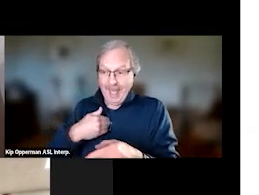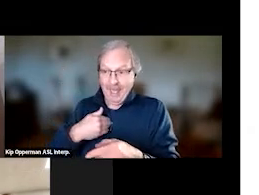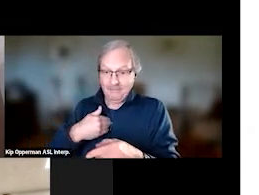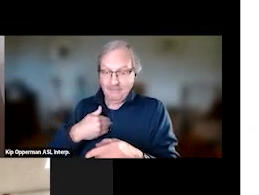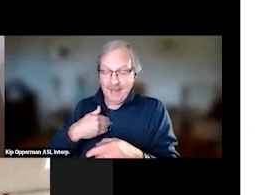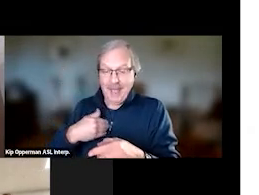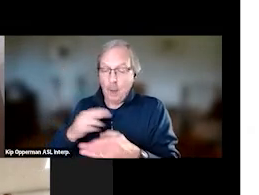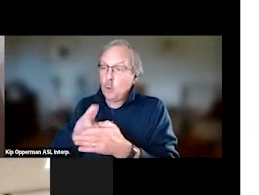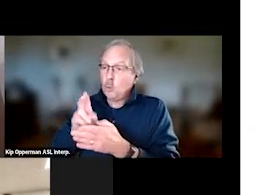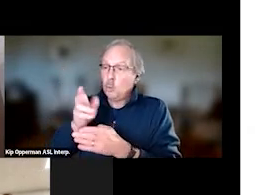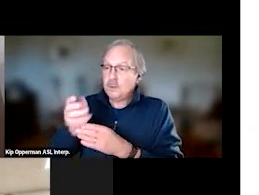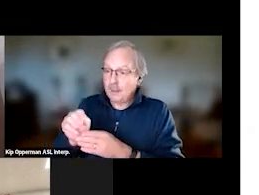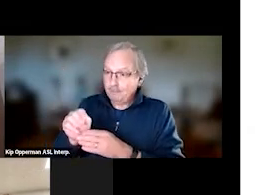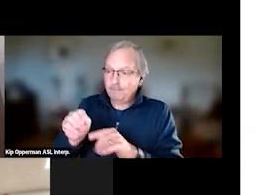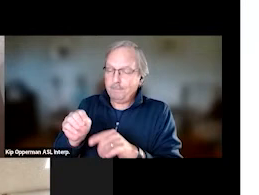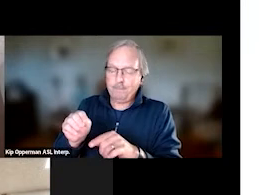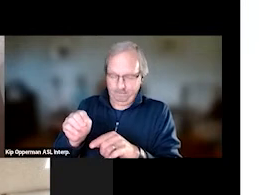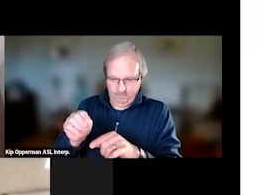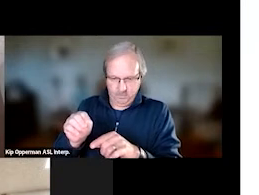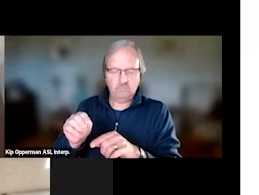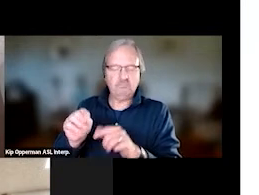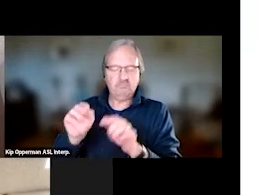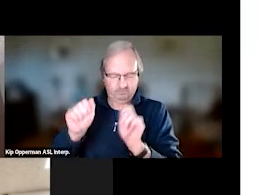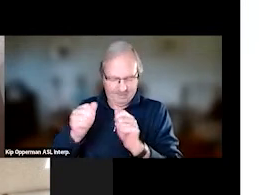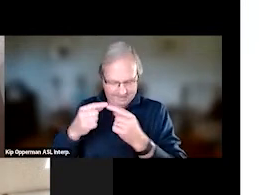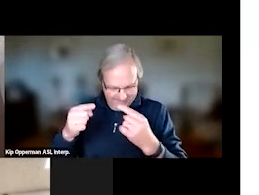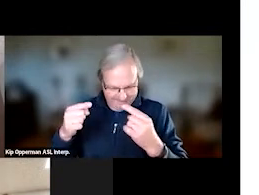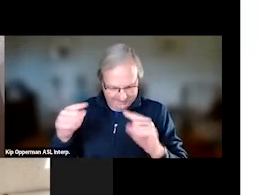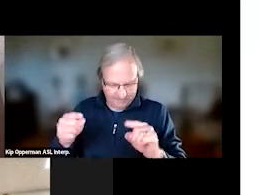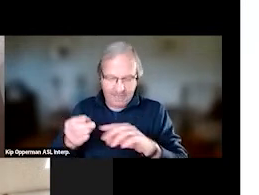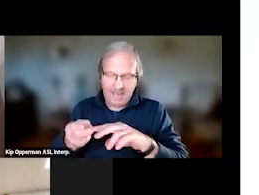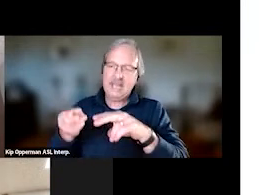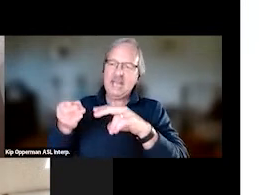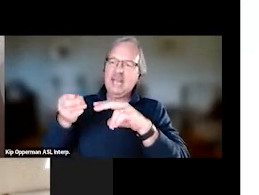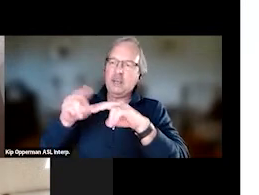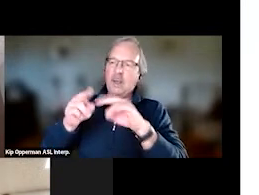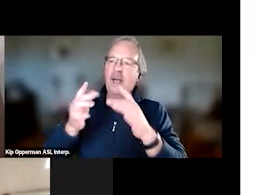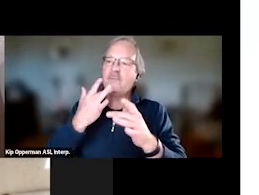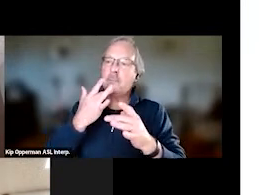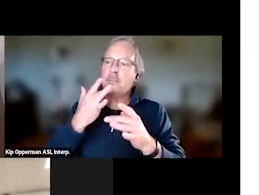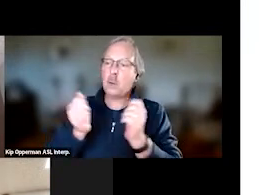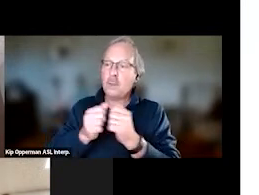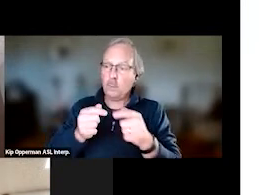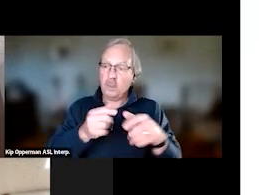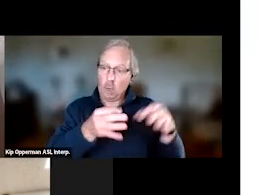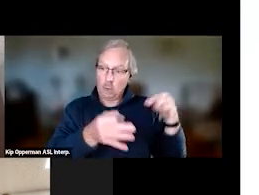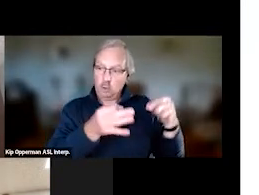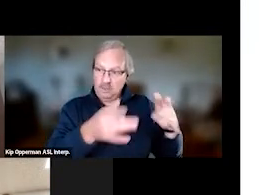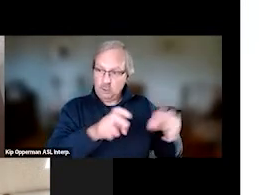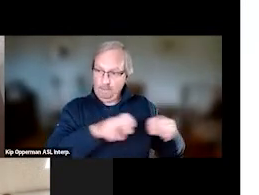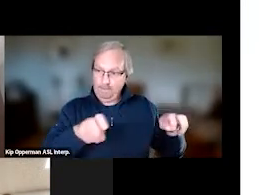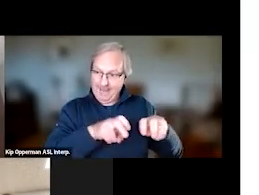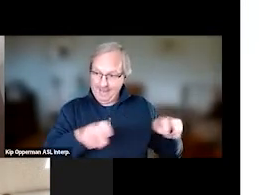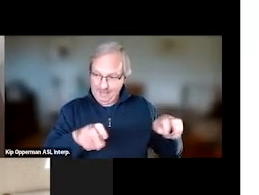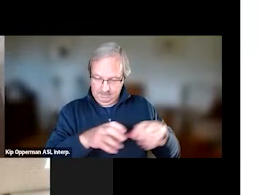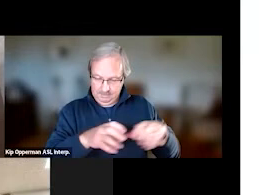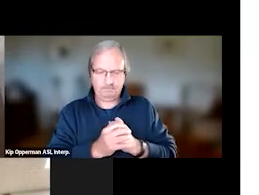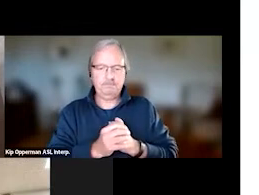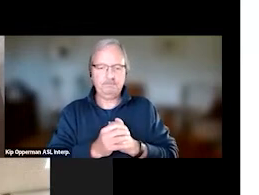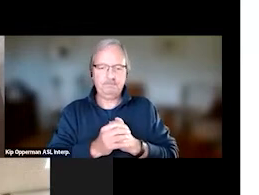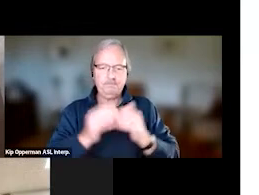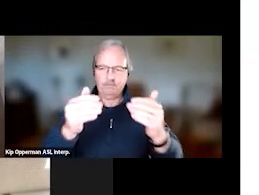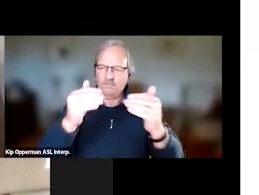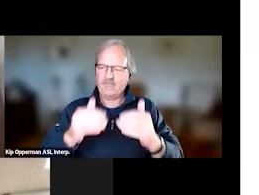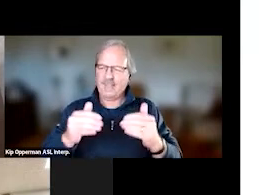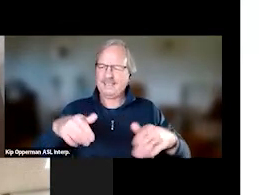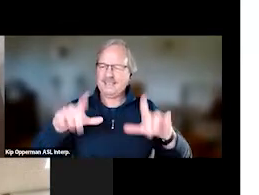them was something we were able to successfully increase familiarity with our judicial panel. Next slide.